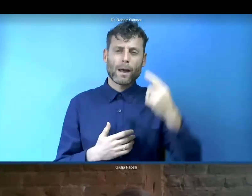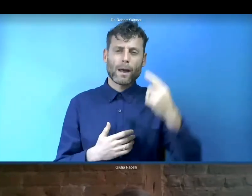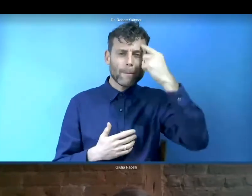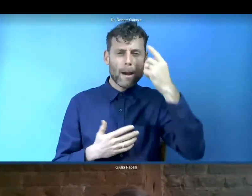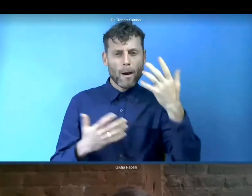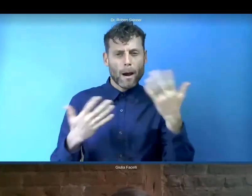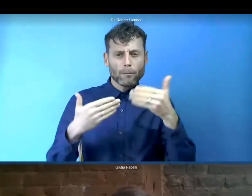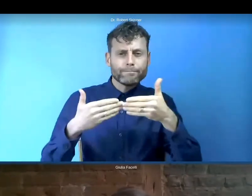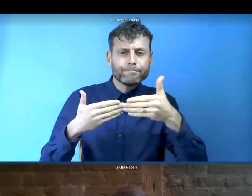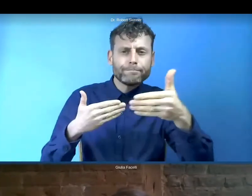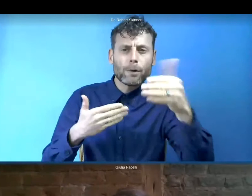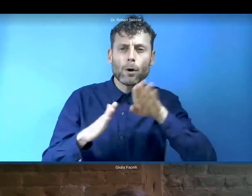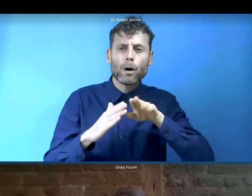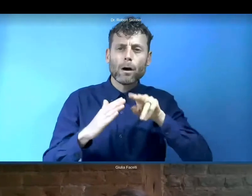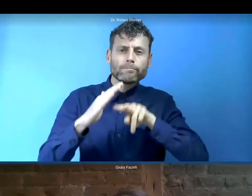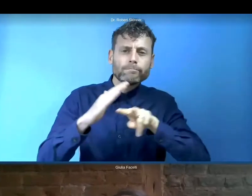challenges coming to us.